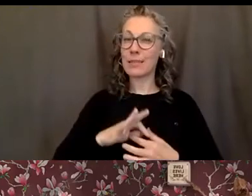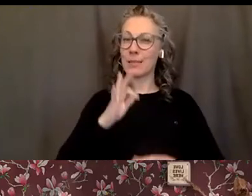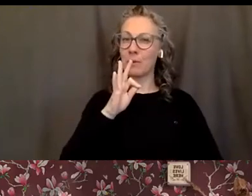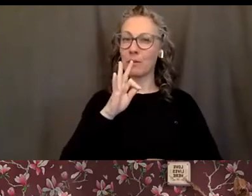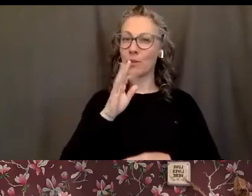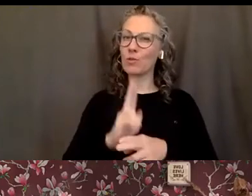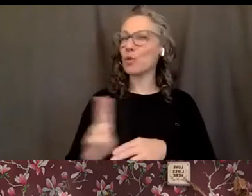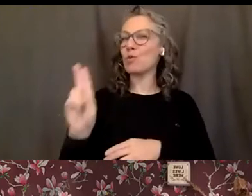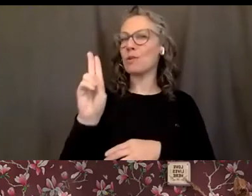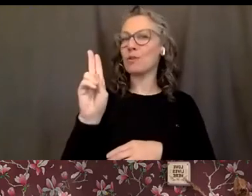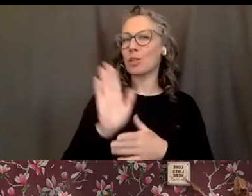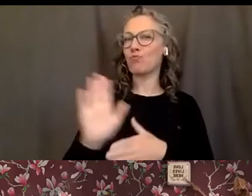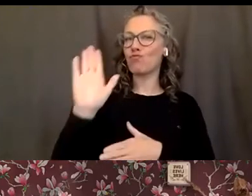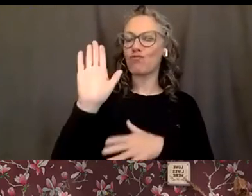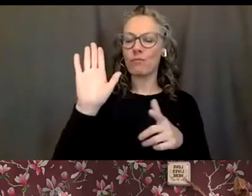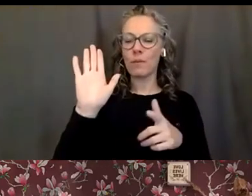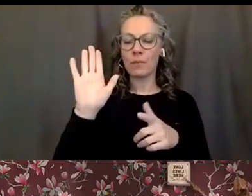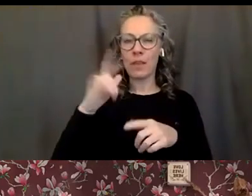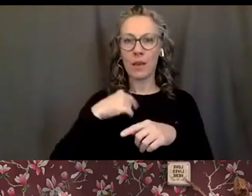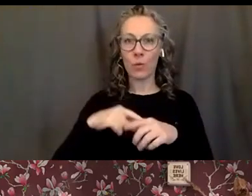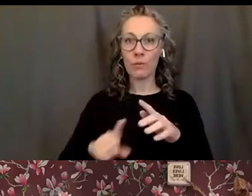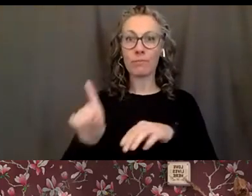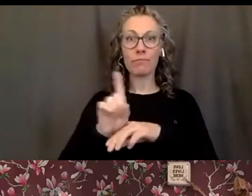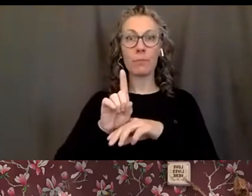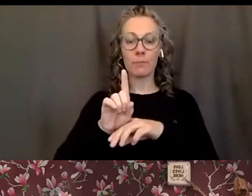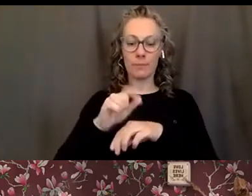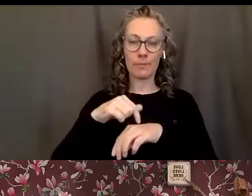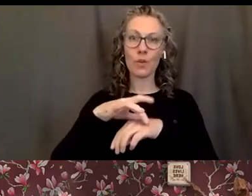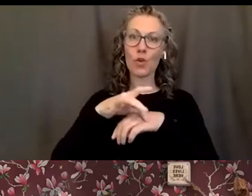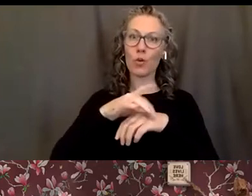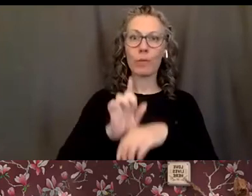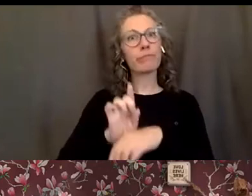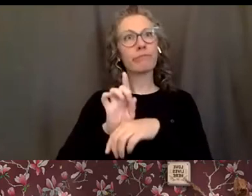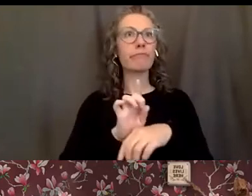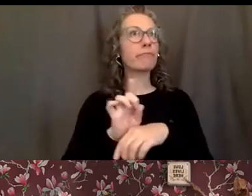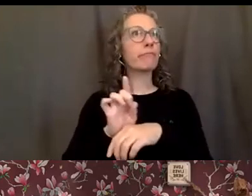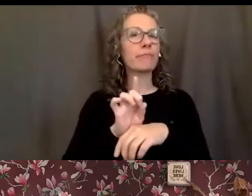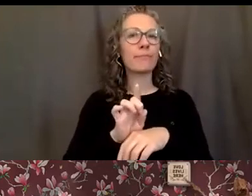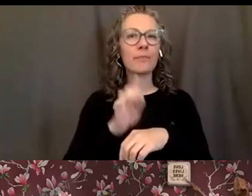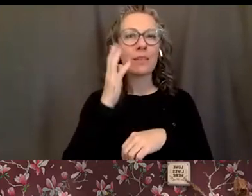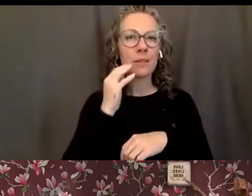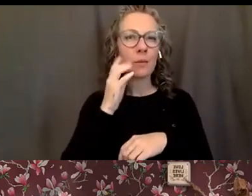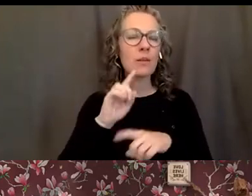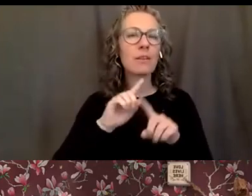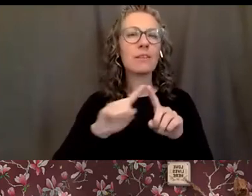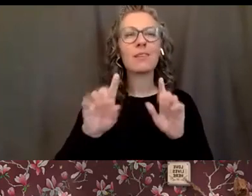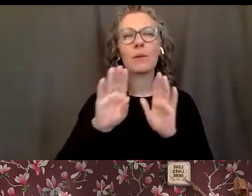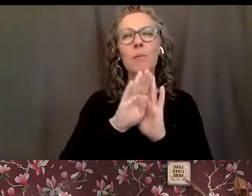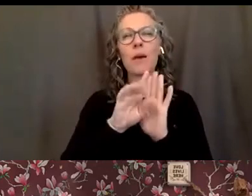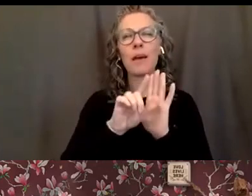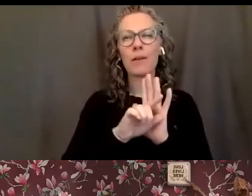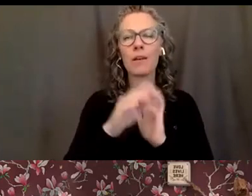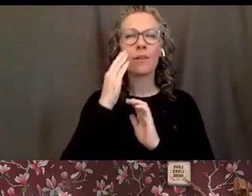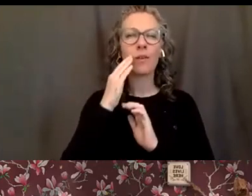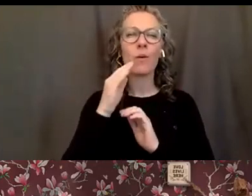here to try to experience some different, different background, like an opera. Oh,